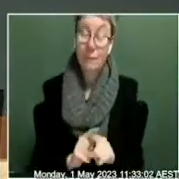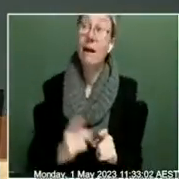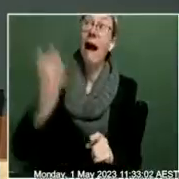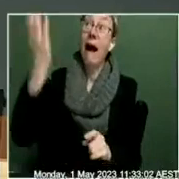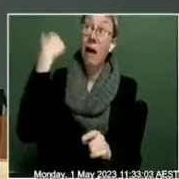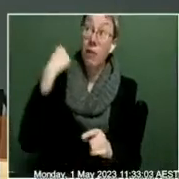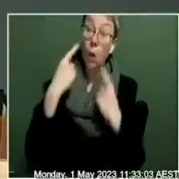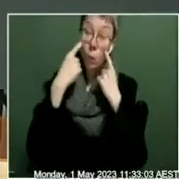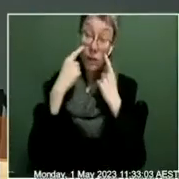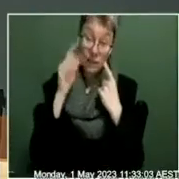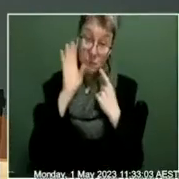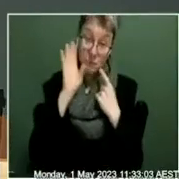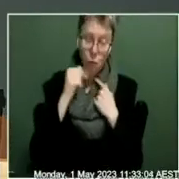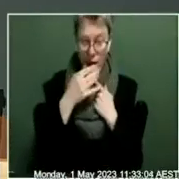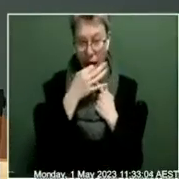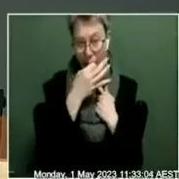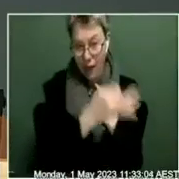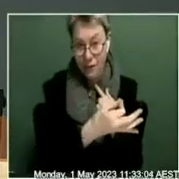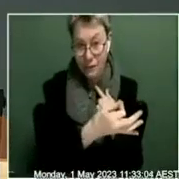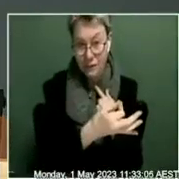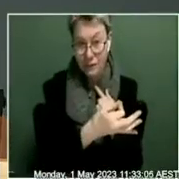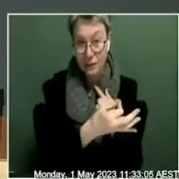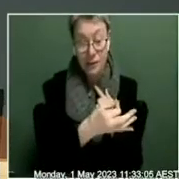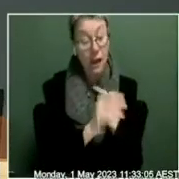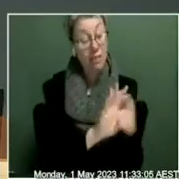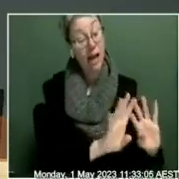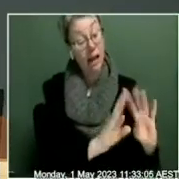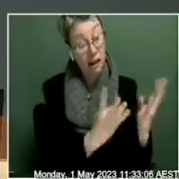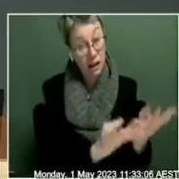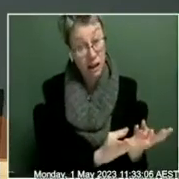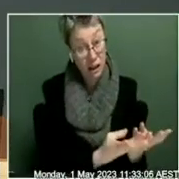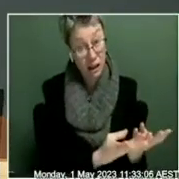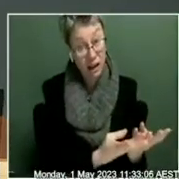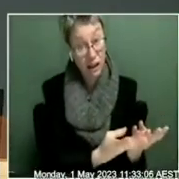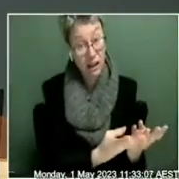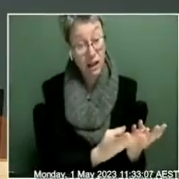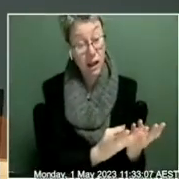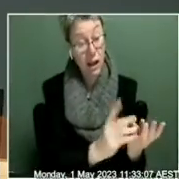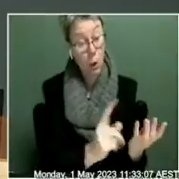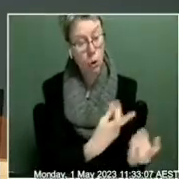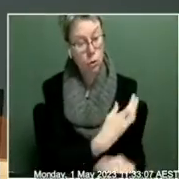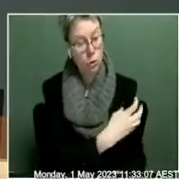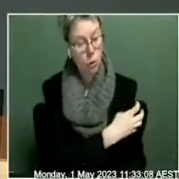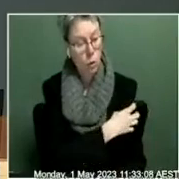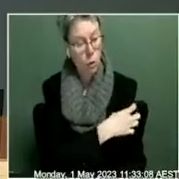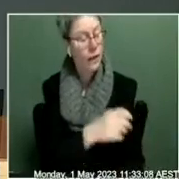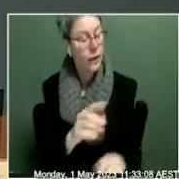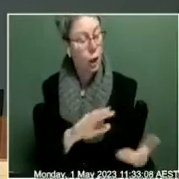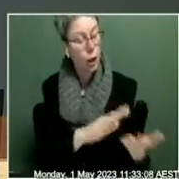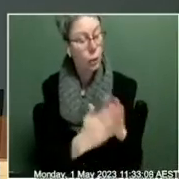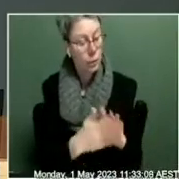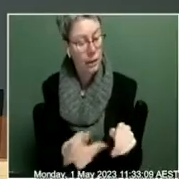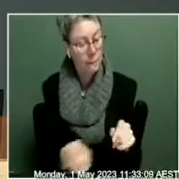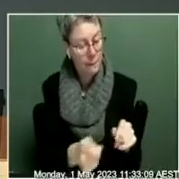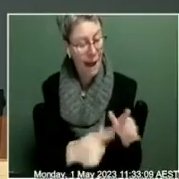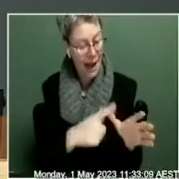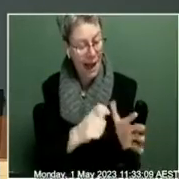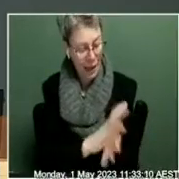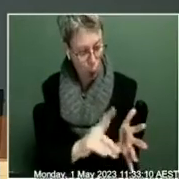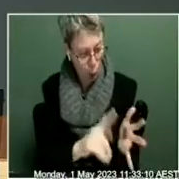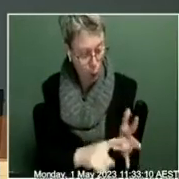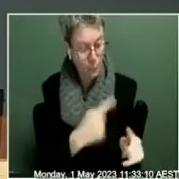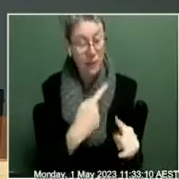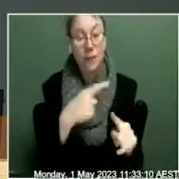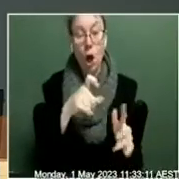I think the co-chair you said before was the Victorian Aboriginal Health Service. So what authority do community members